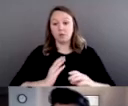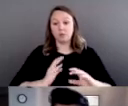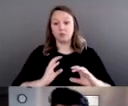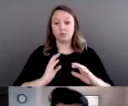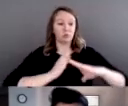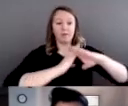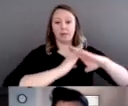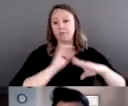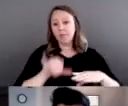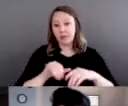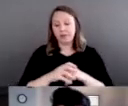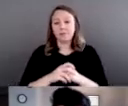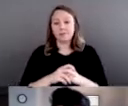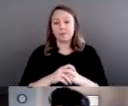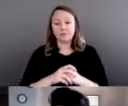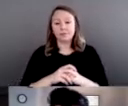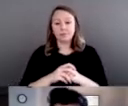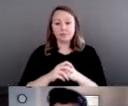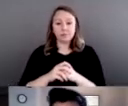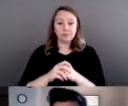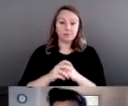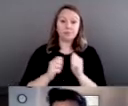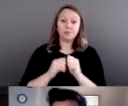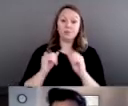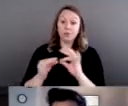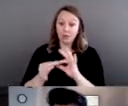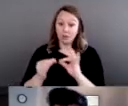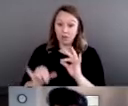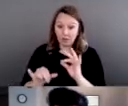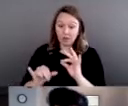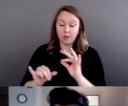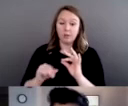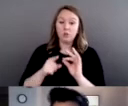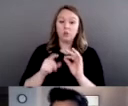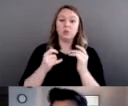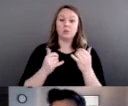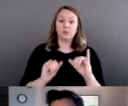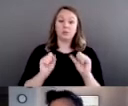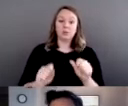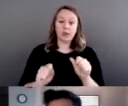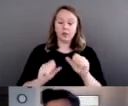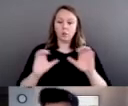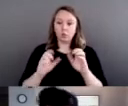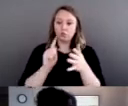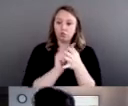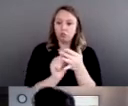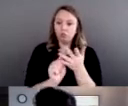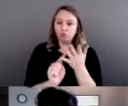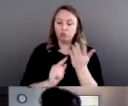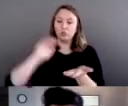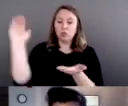having said that, you can still take some steps on reducing your risk of being a